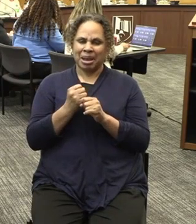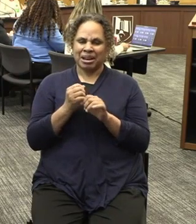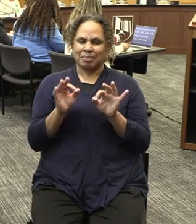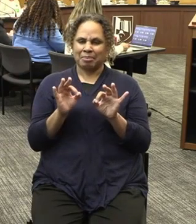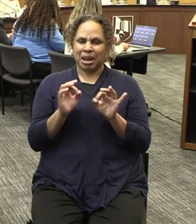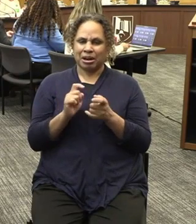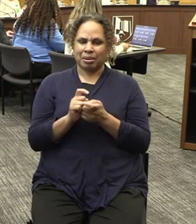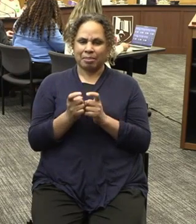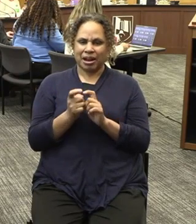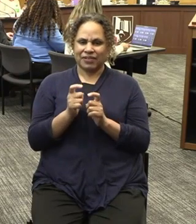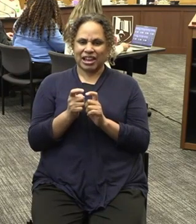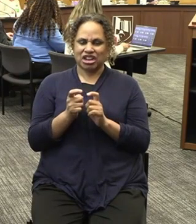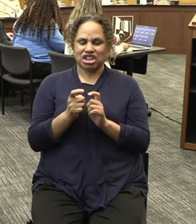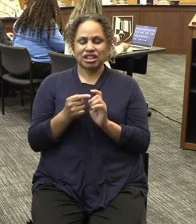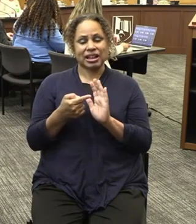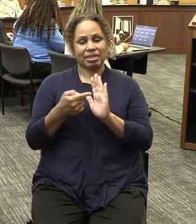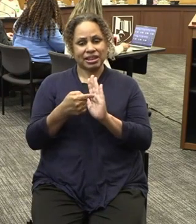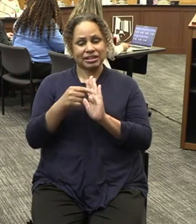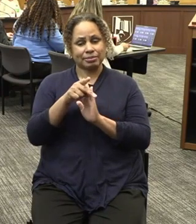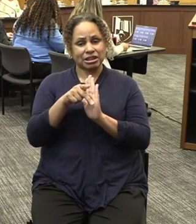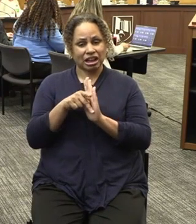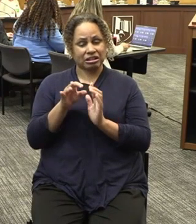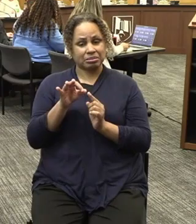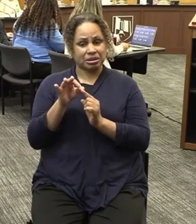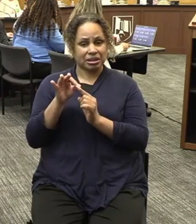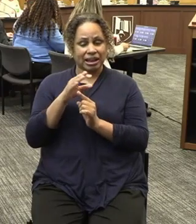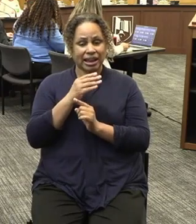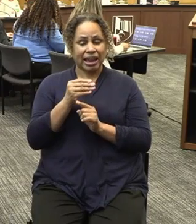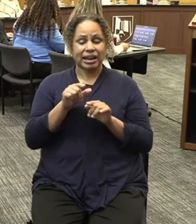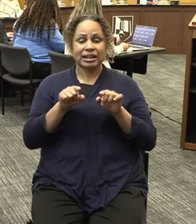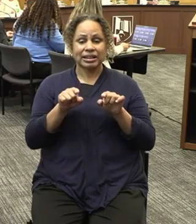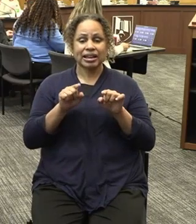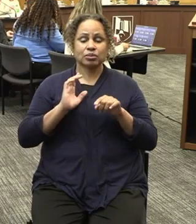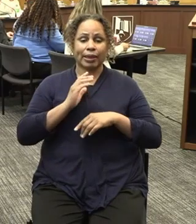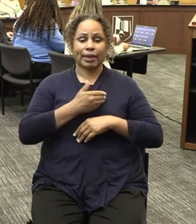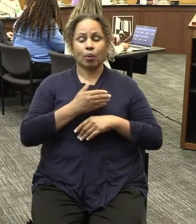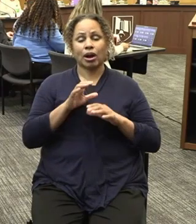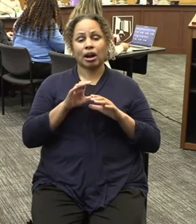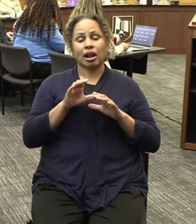this particular policy and it's aligned with our collective bargaining agreement.